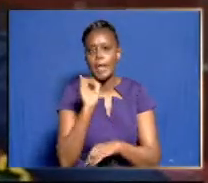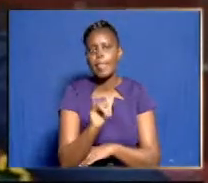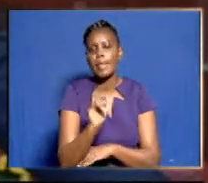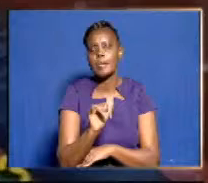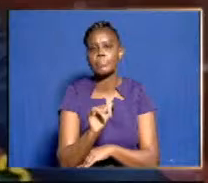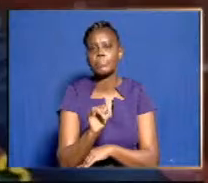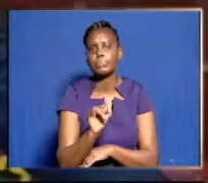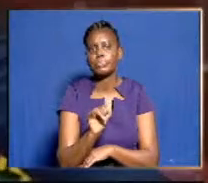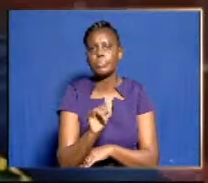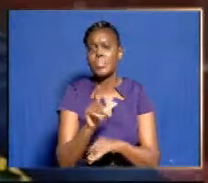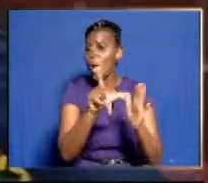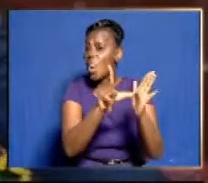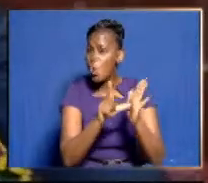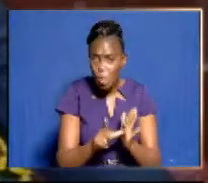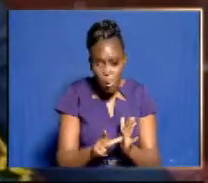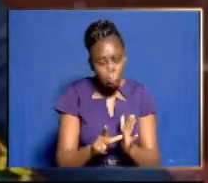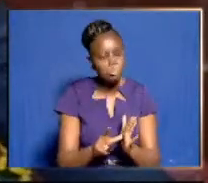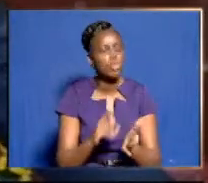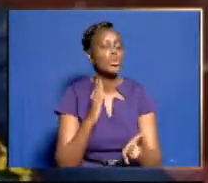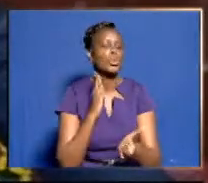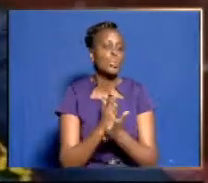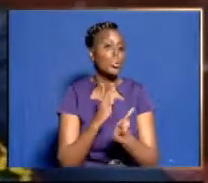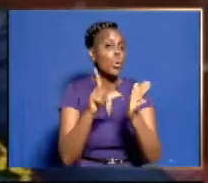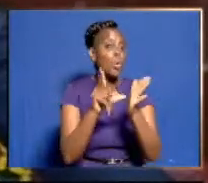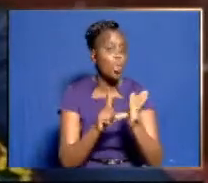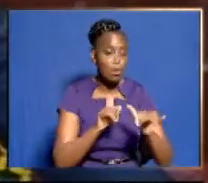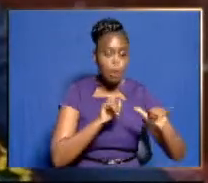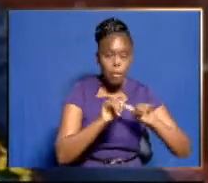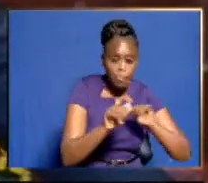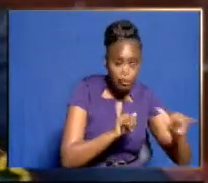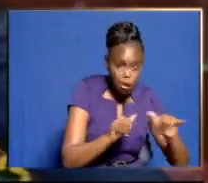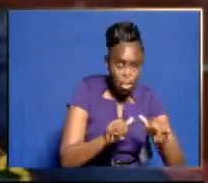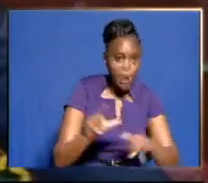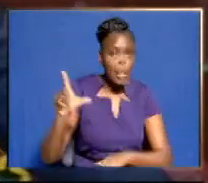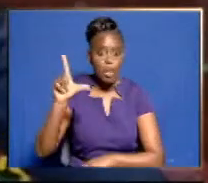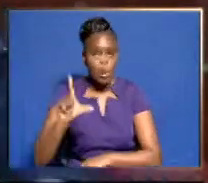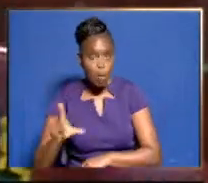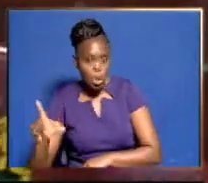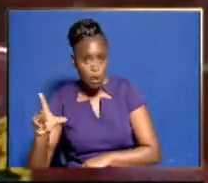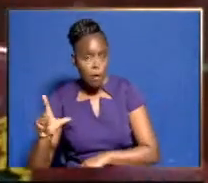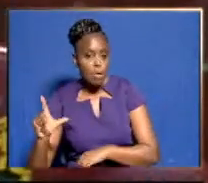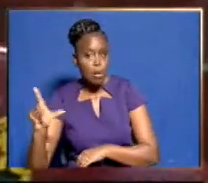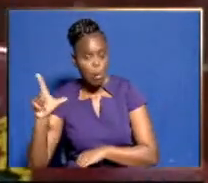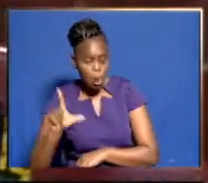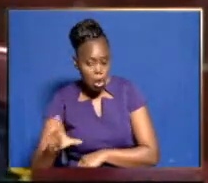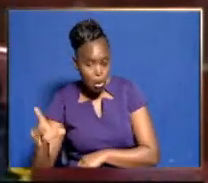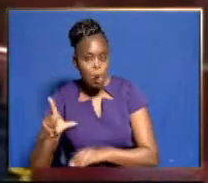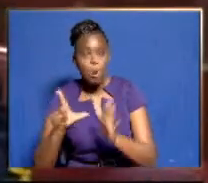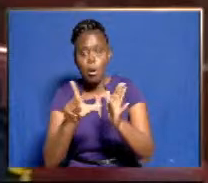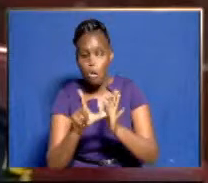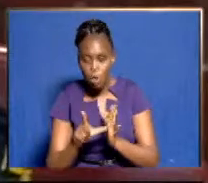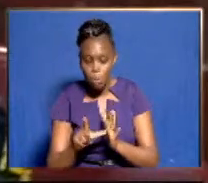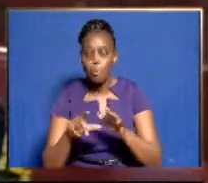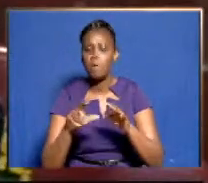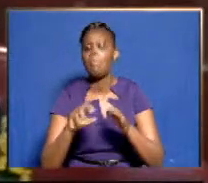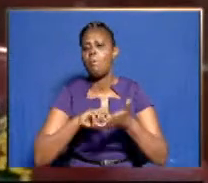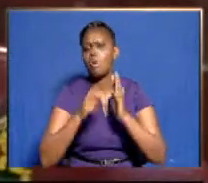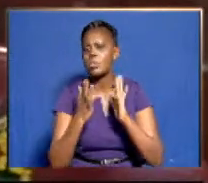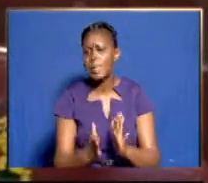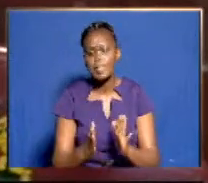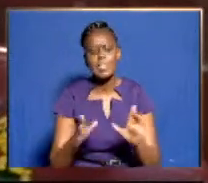that a debt is a debt. Whether it's a foreign debt or a local debt to a contractor, they should all be treated the same. Honorable